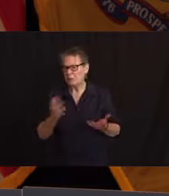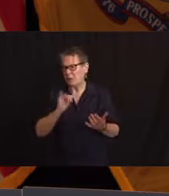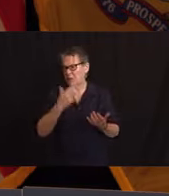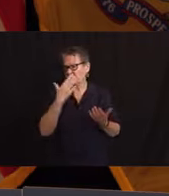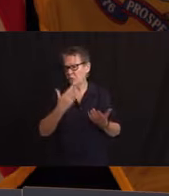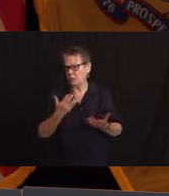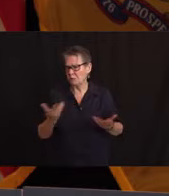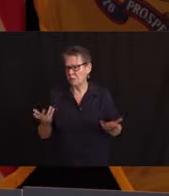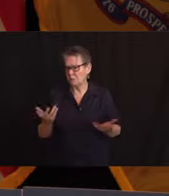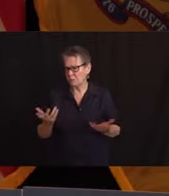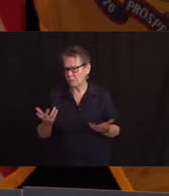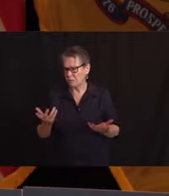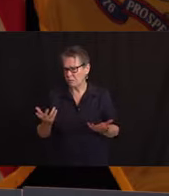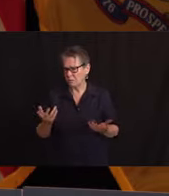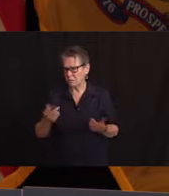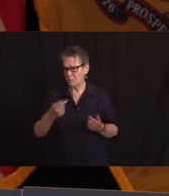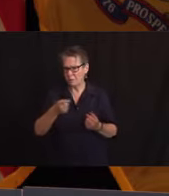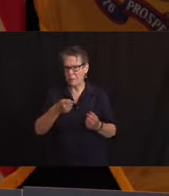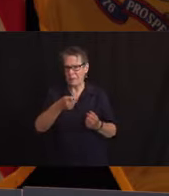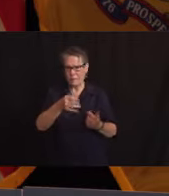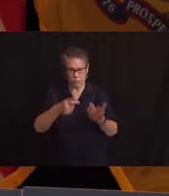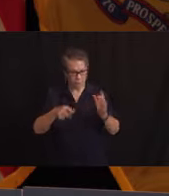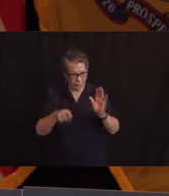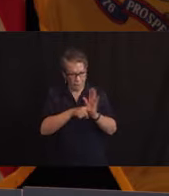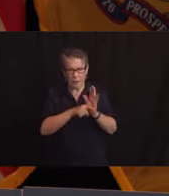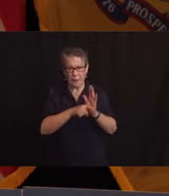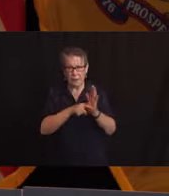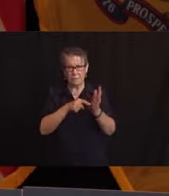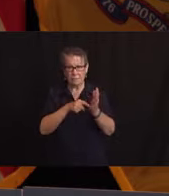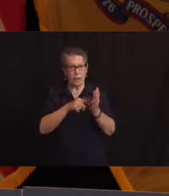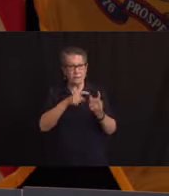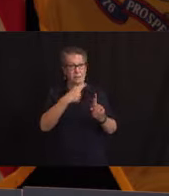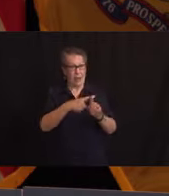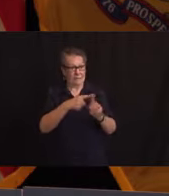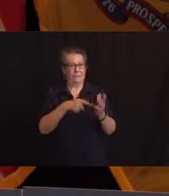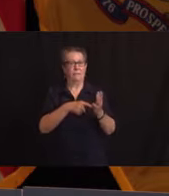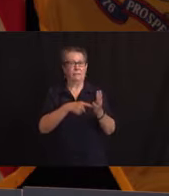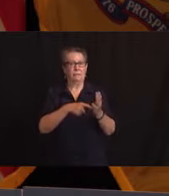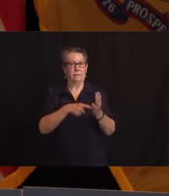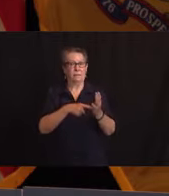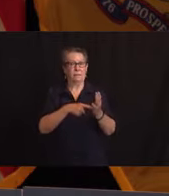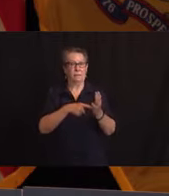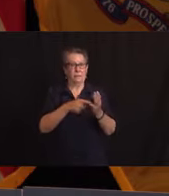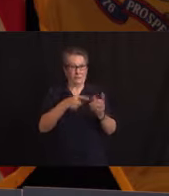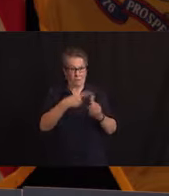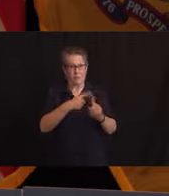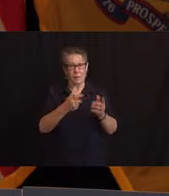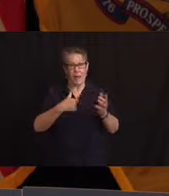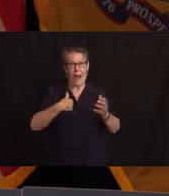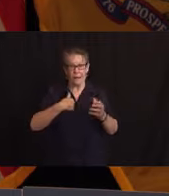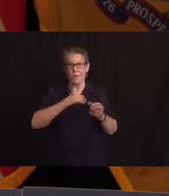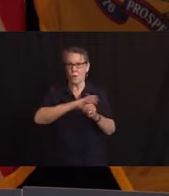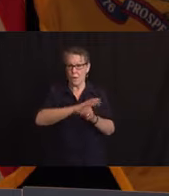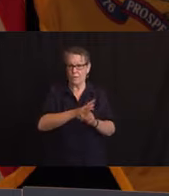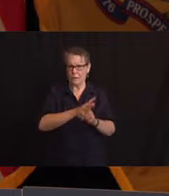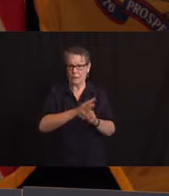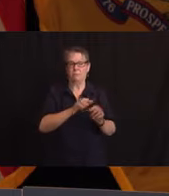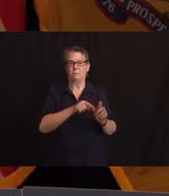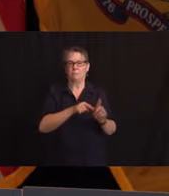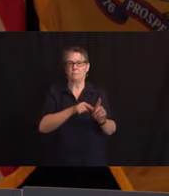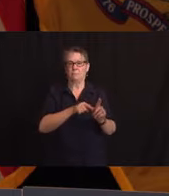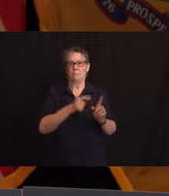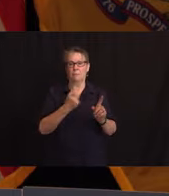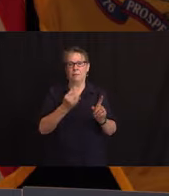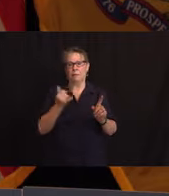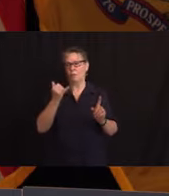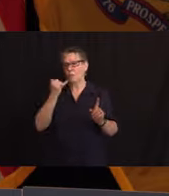comes back positive and you're feeling at all ill, you can be pretty sure that's a true positive and that you really have the disease. And certainly we'd want you to talk to your doctor